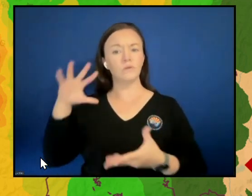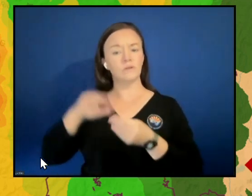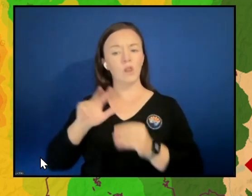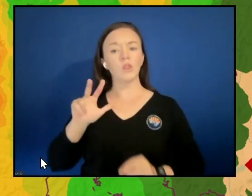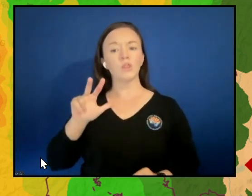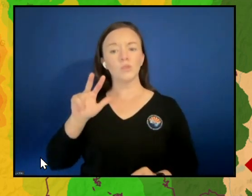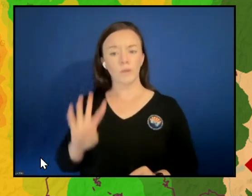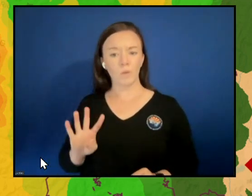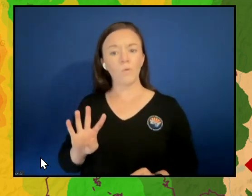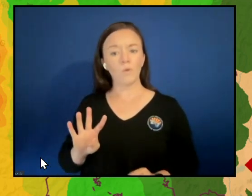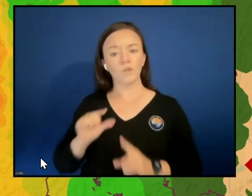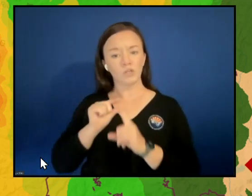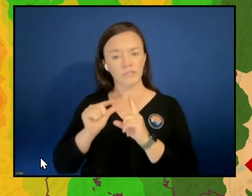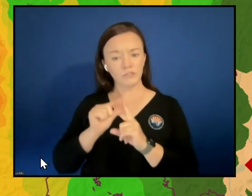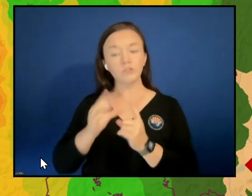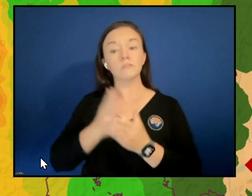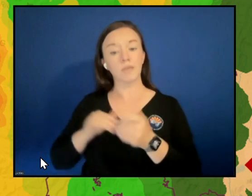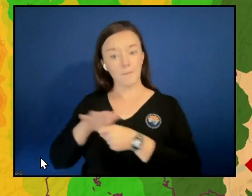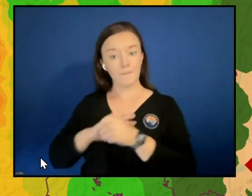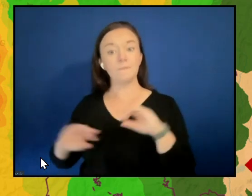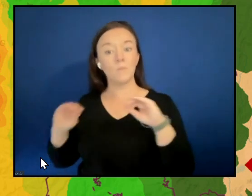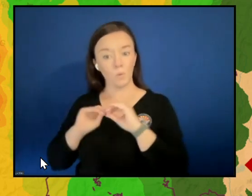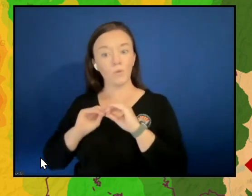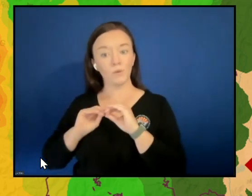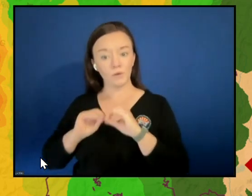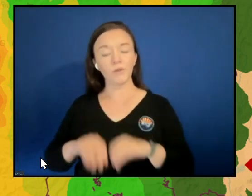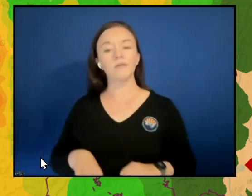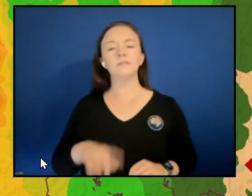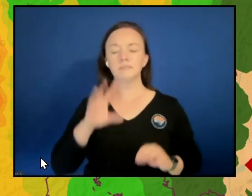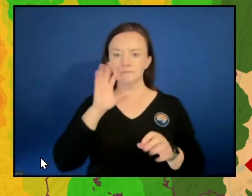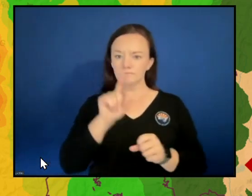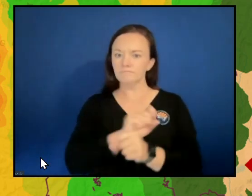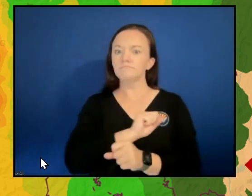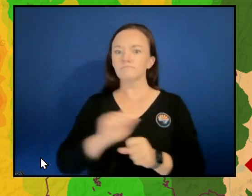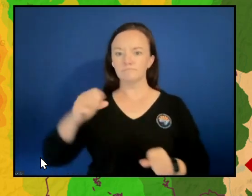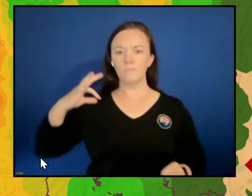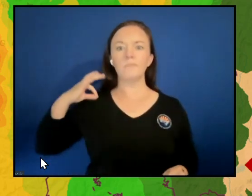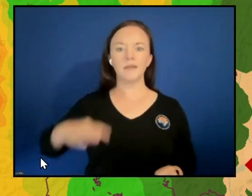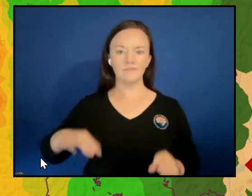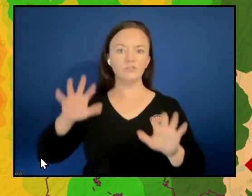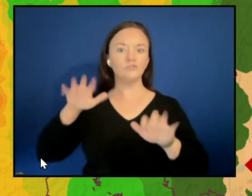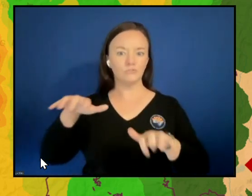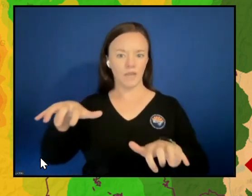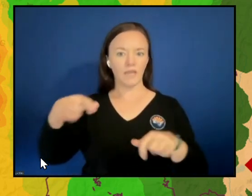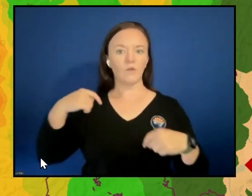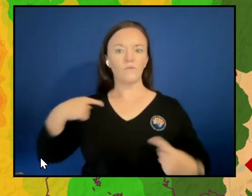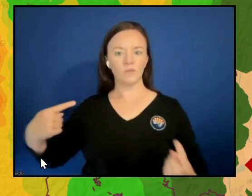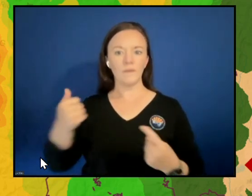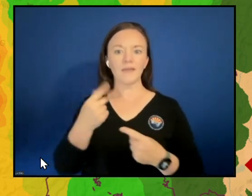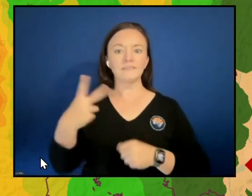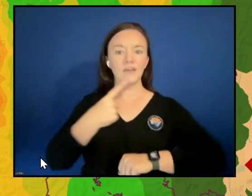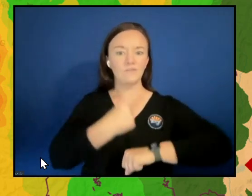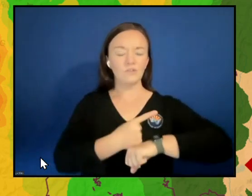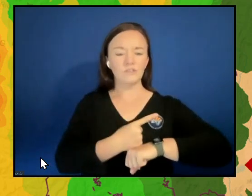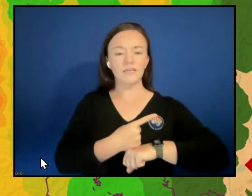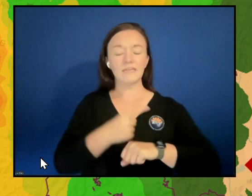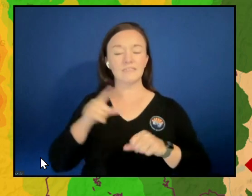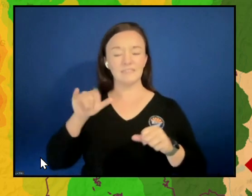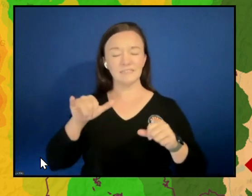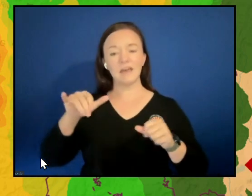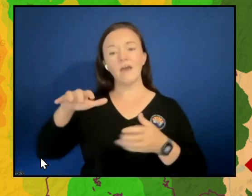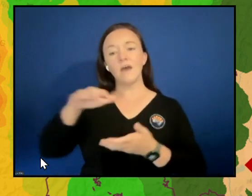a little bit more. But we have definitely seen some beneficial rains over the past several days as this monsoon push has come into the